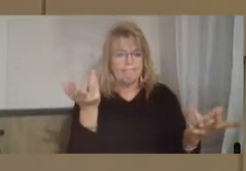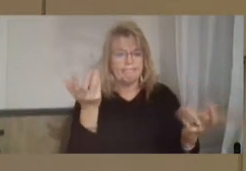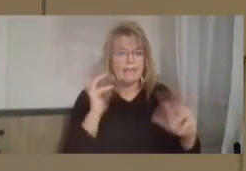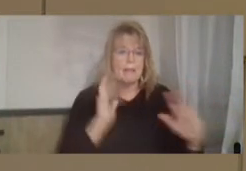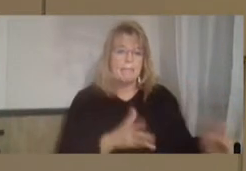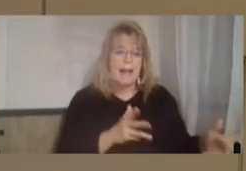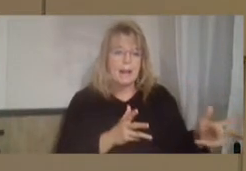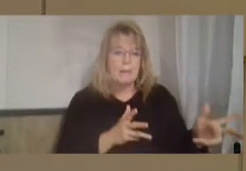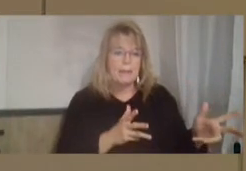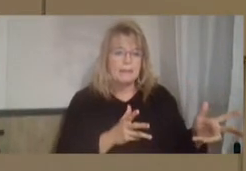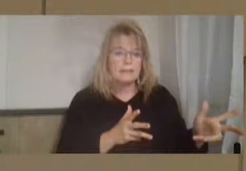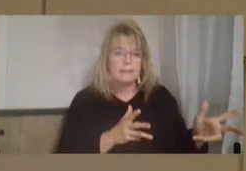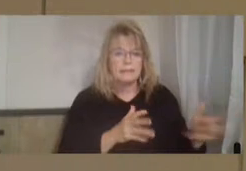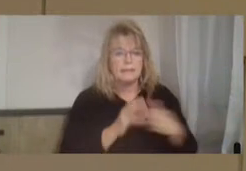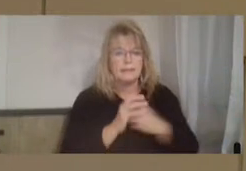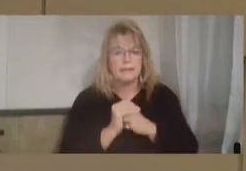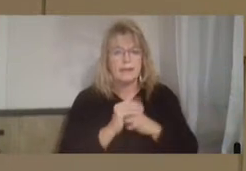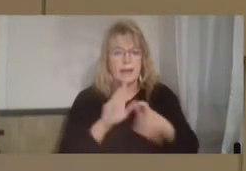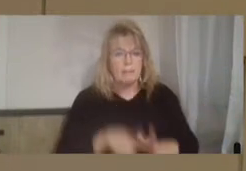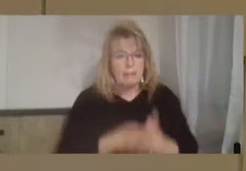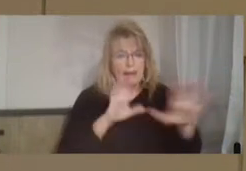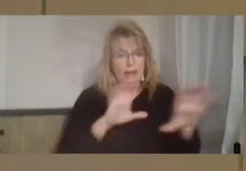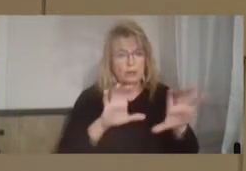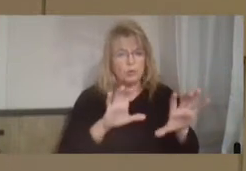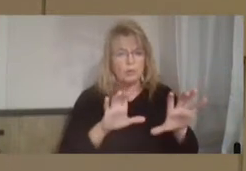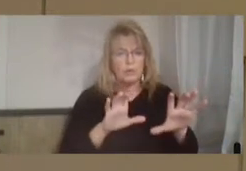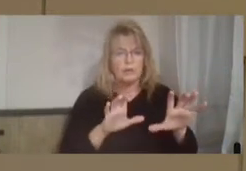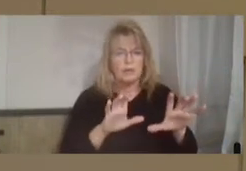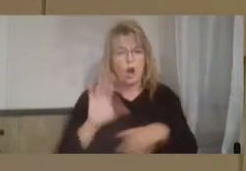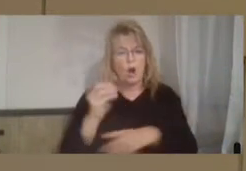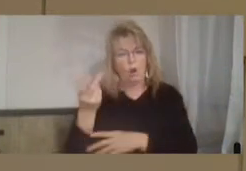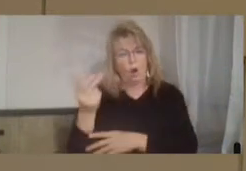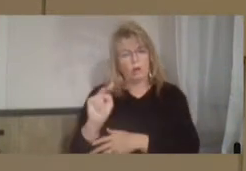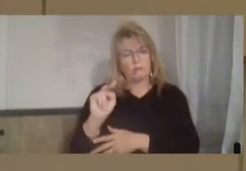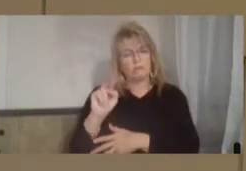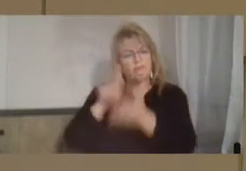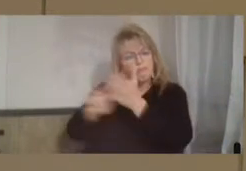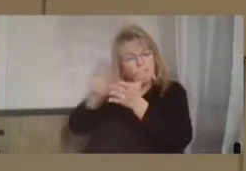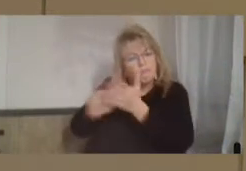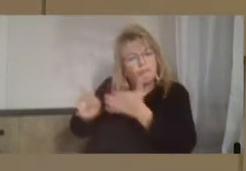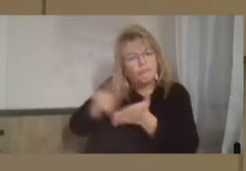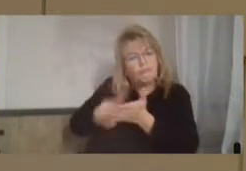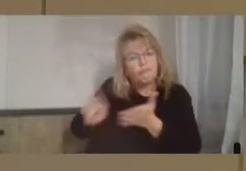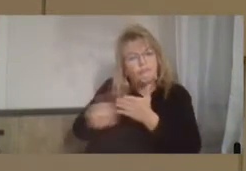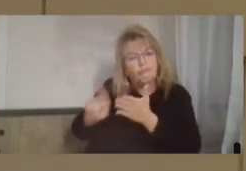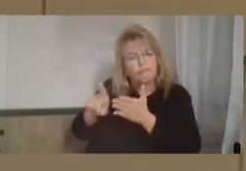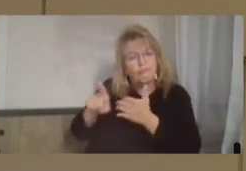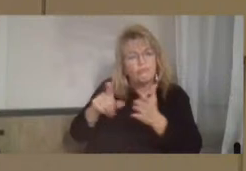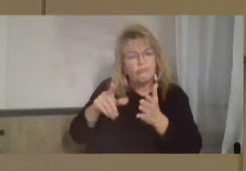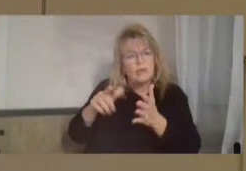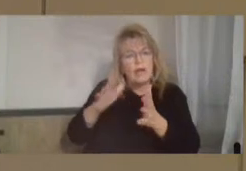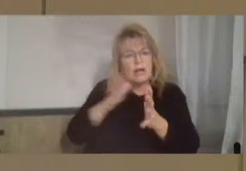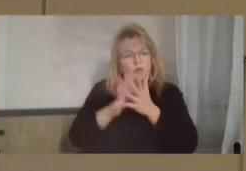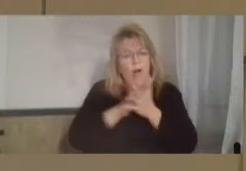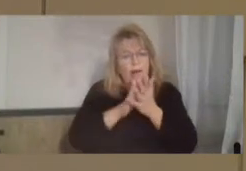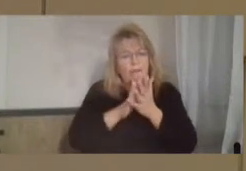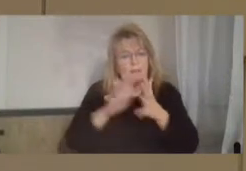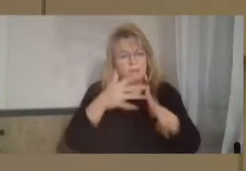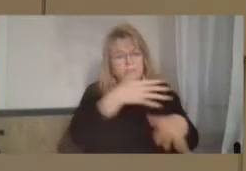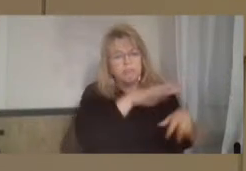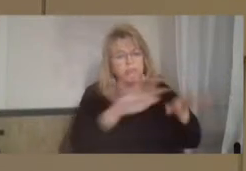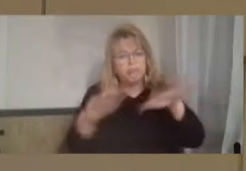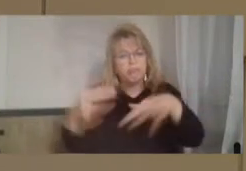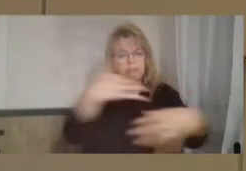and began doing her own studies around traffic flow, et cetera. This is a